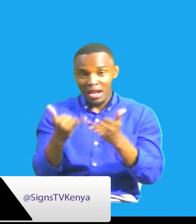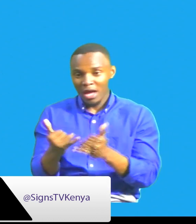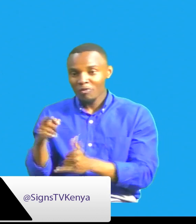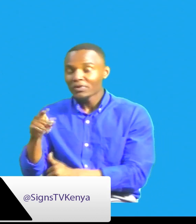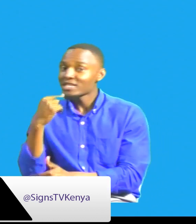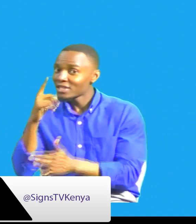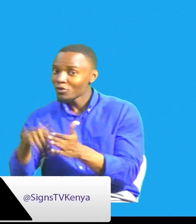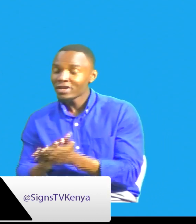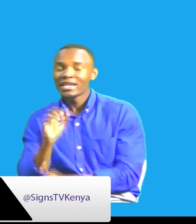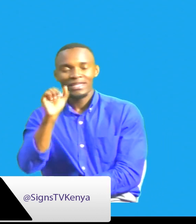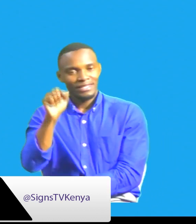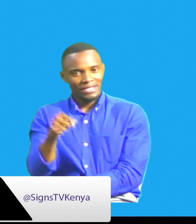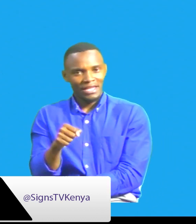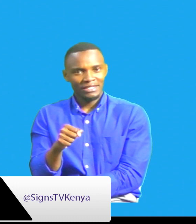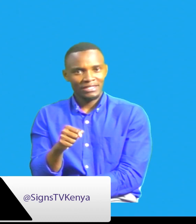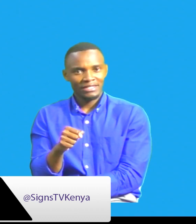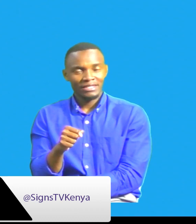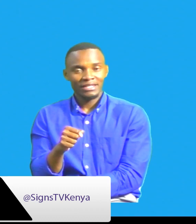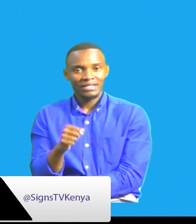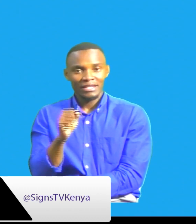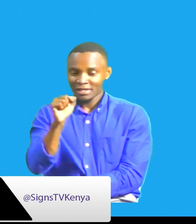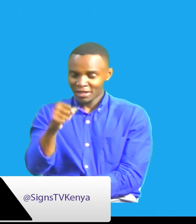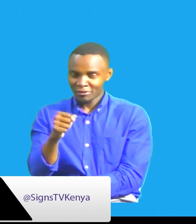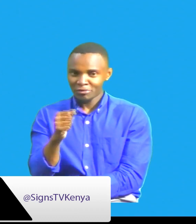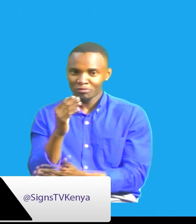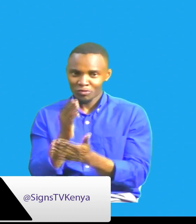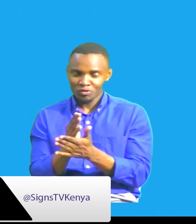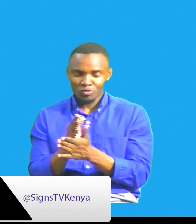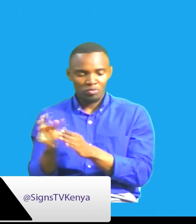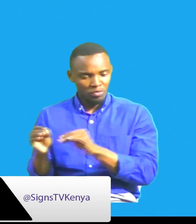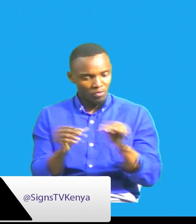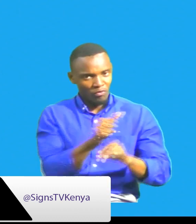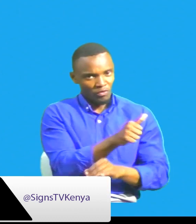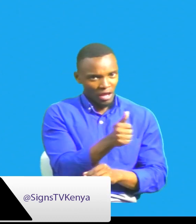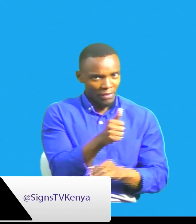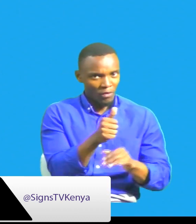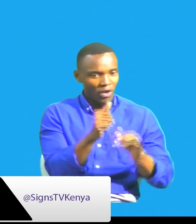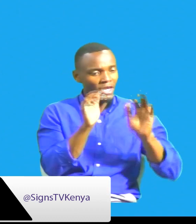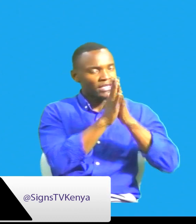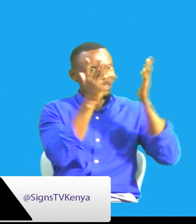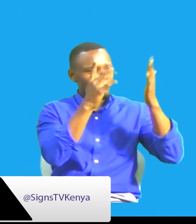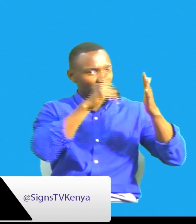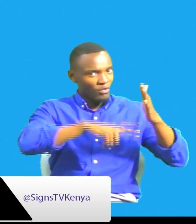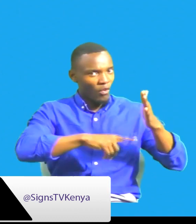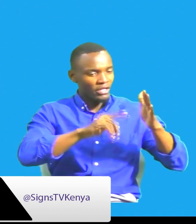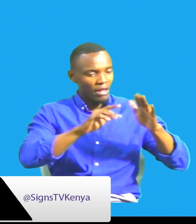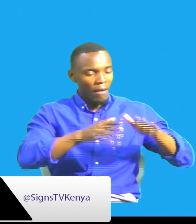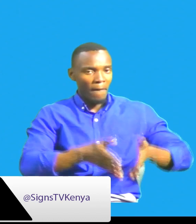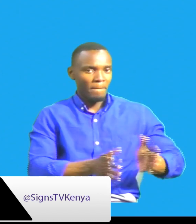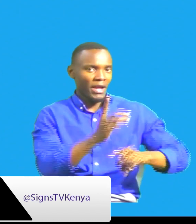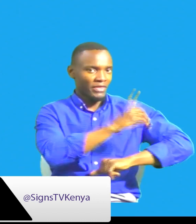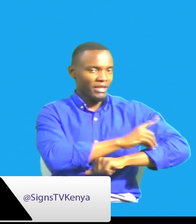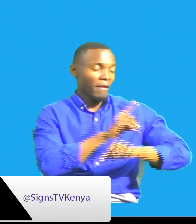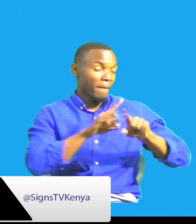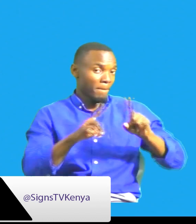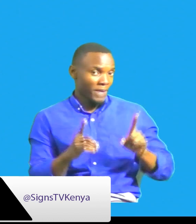clear, yes, talk about boundaries. Yes, ameshaenda huko kwa Edinderito ana celebrate birthday, but again, guess what